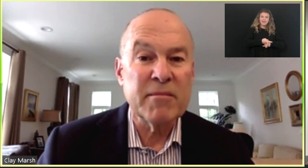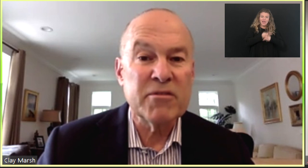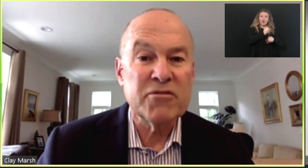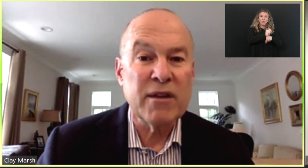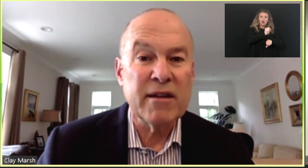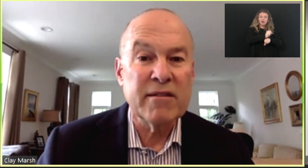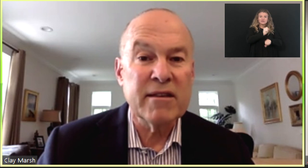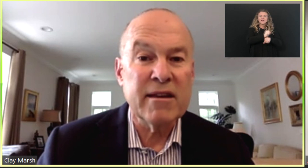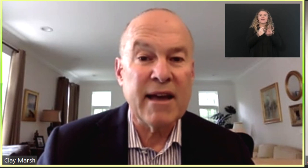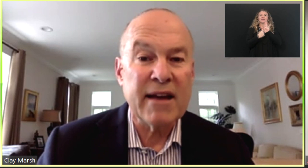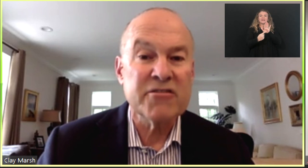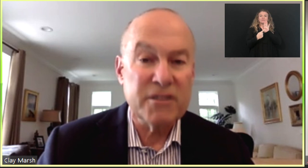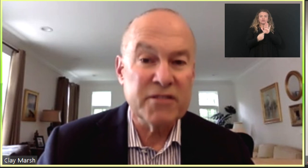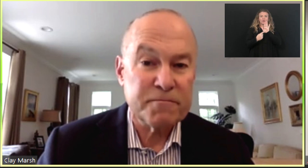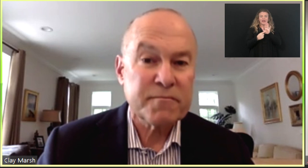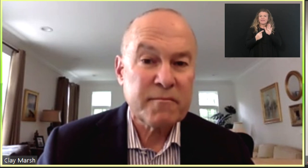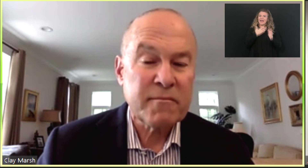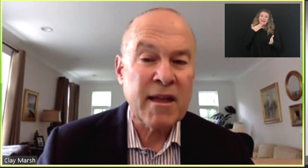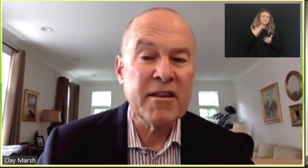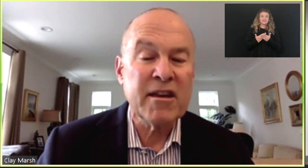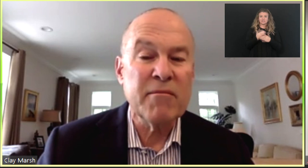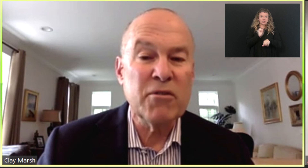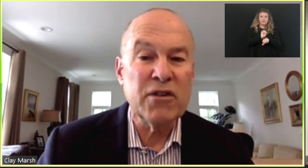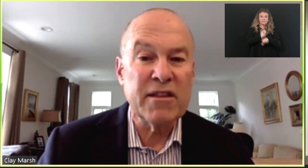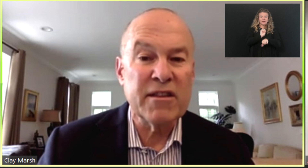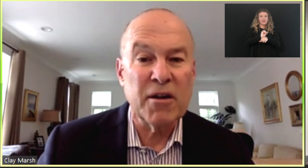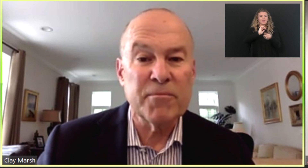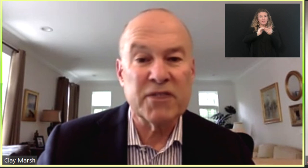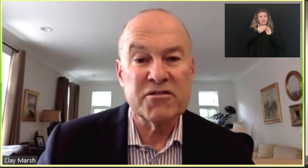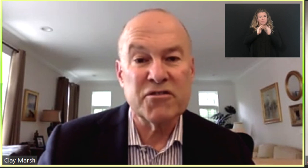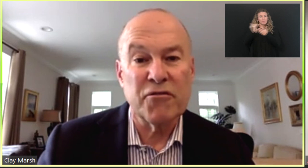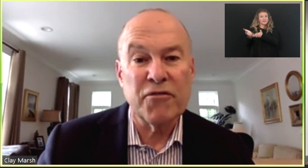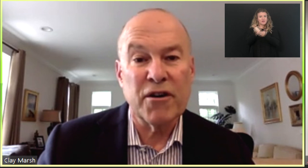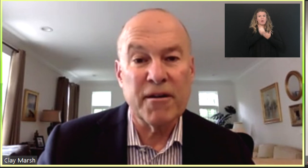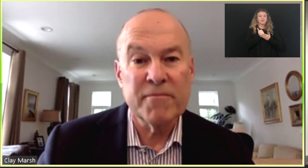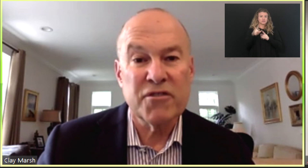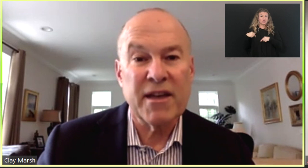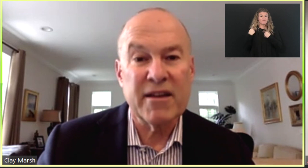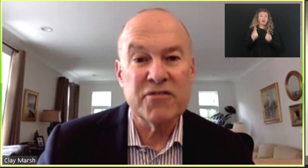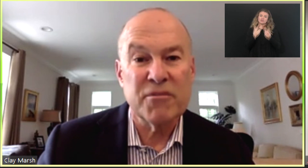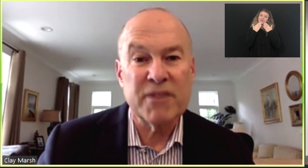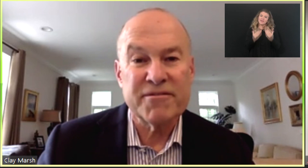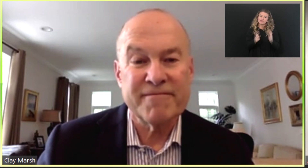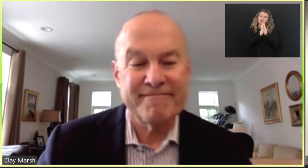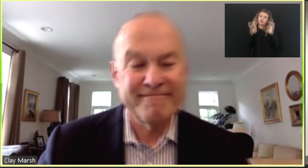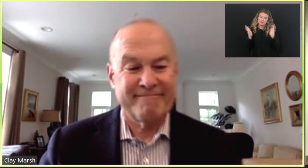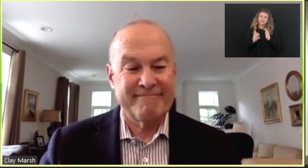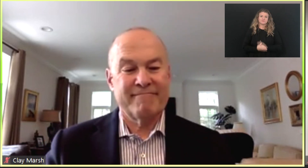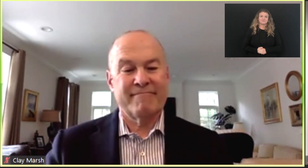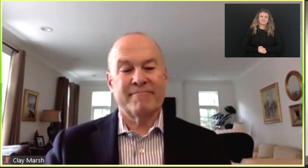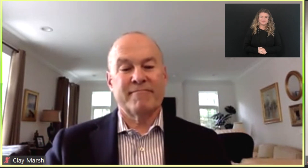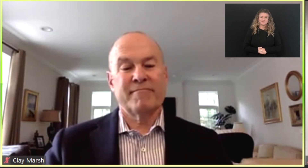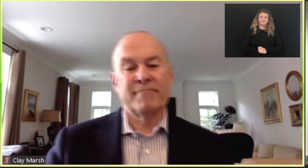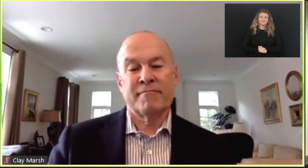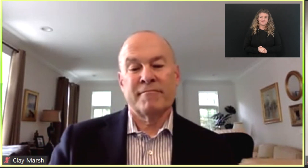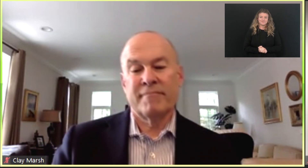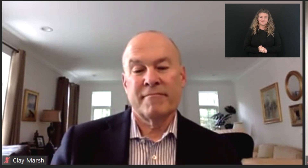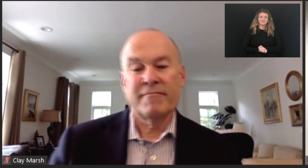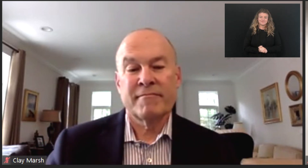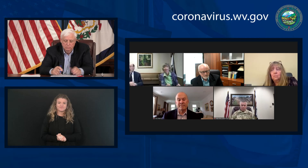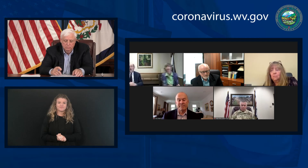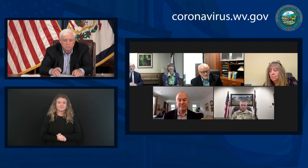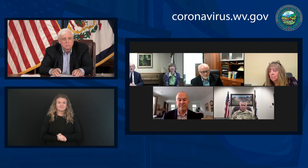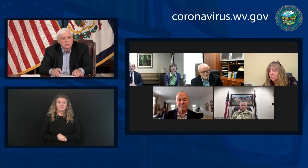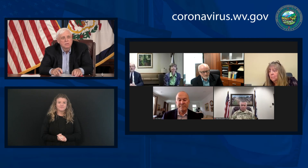to demonstrate the excellence and the community that's helped us so far. So thank you so much. All right, thank you,